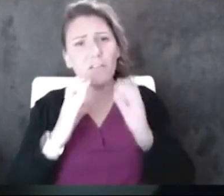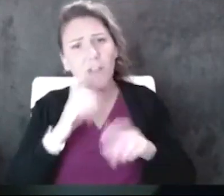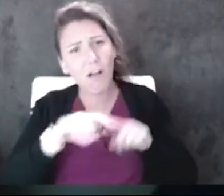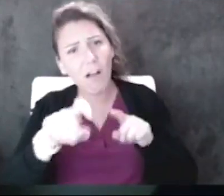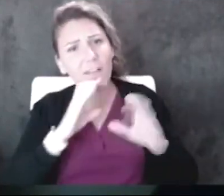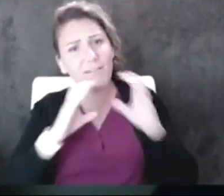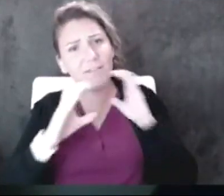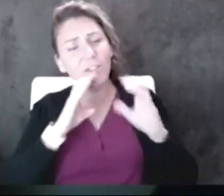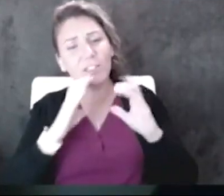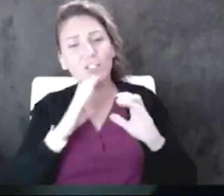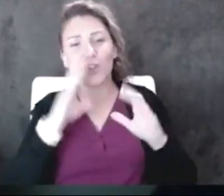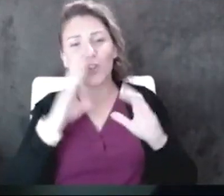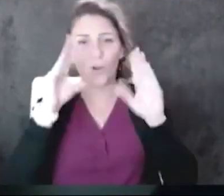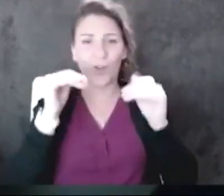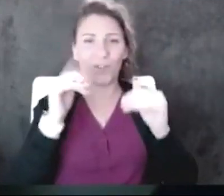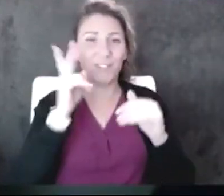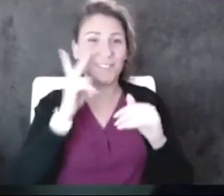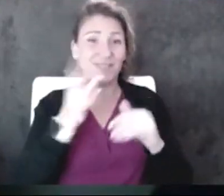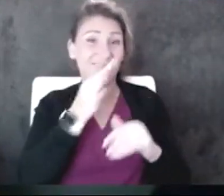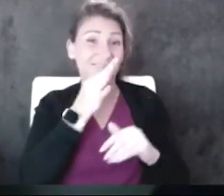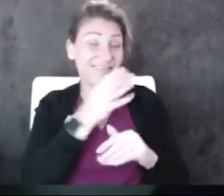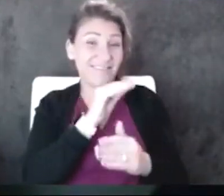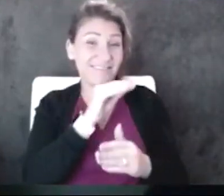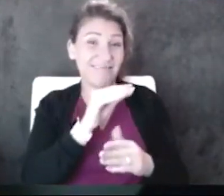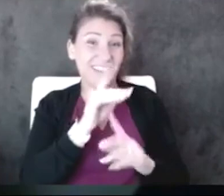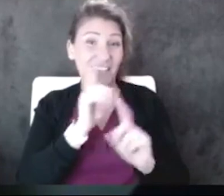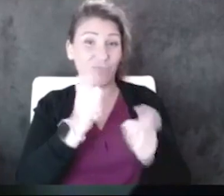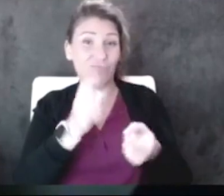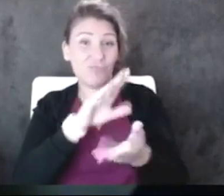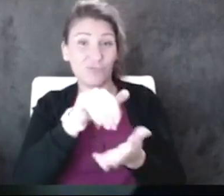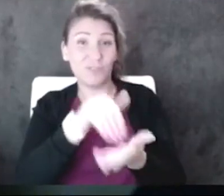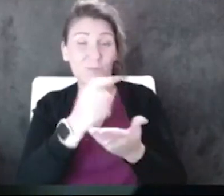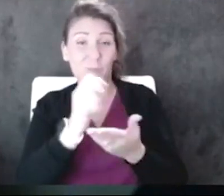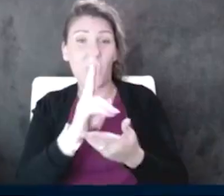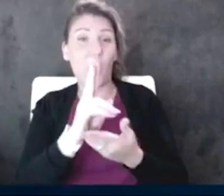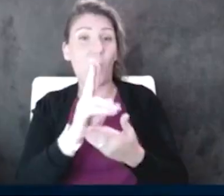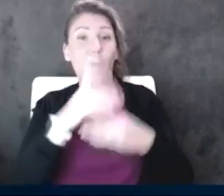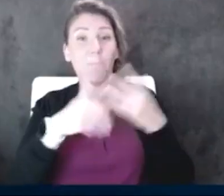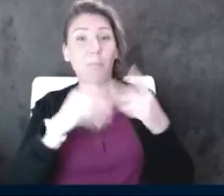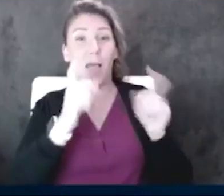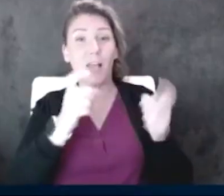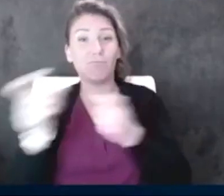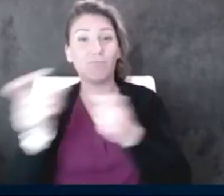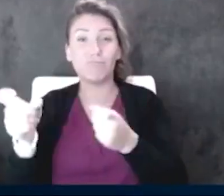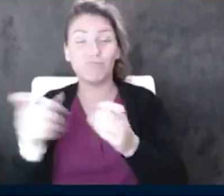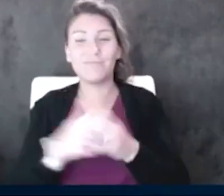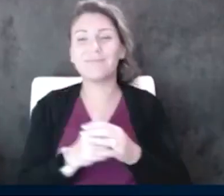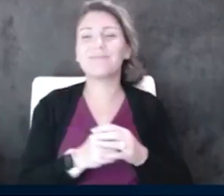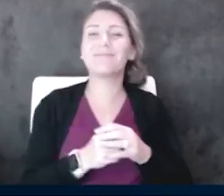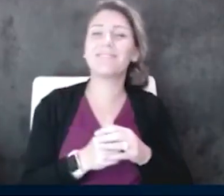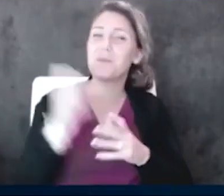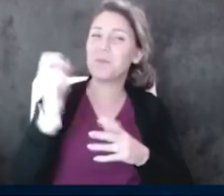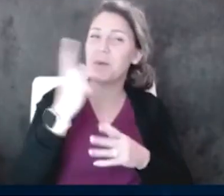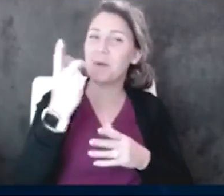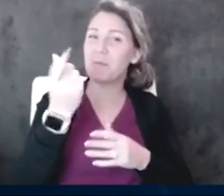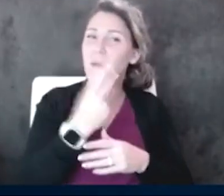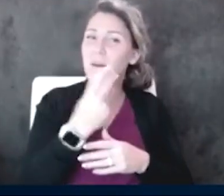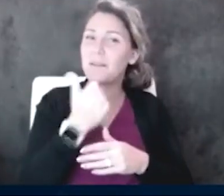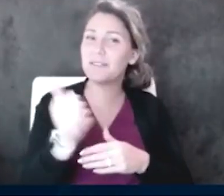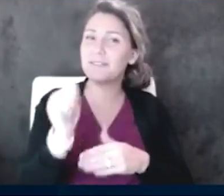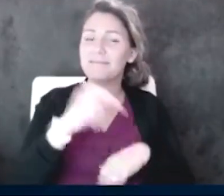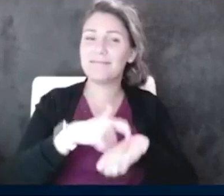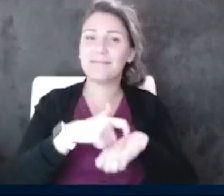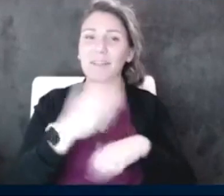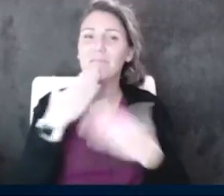hopefully we'll see you soon at a donor center or blood drive. Absolutely. And you're welcome back anytime to share your message. Chelsea, thank you so much. All